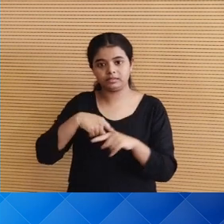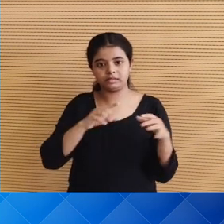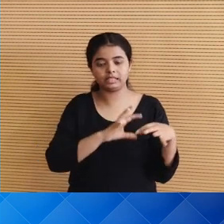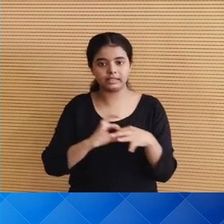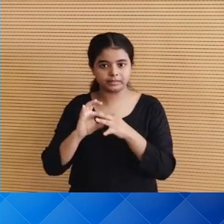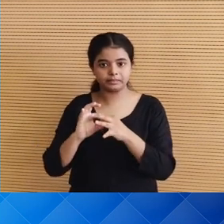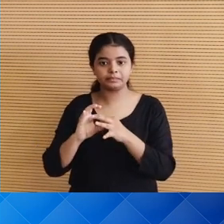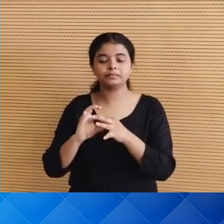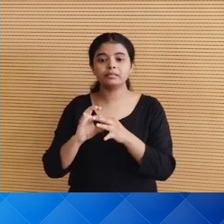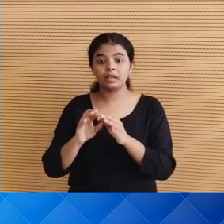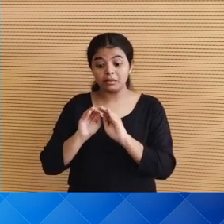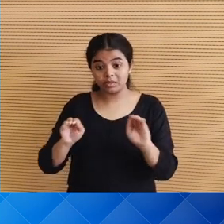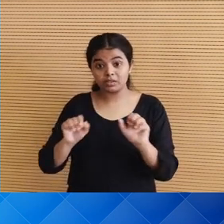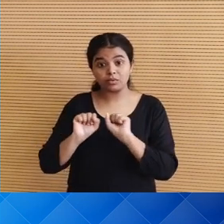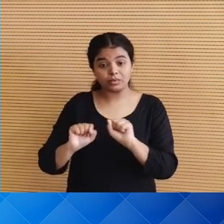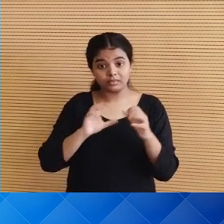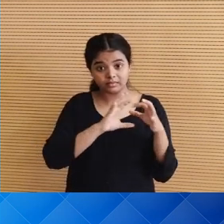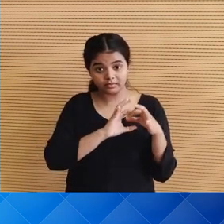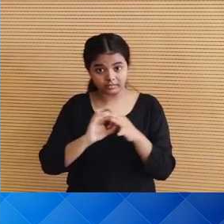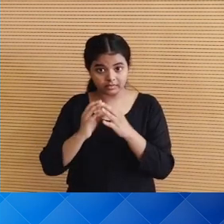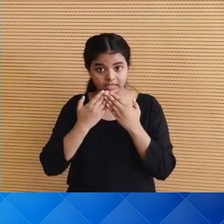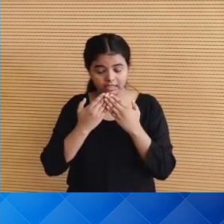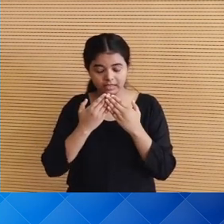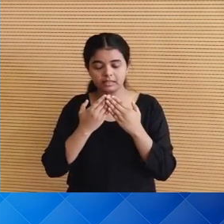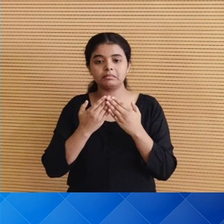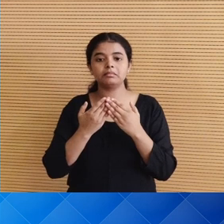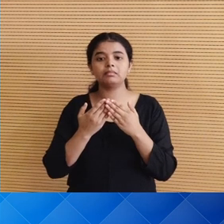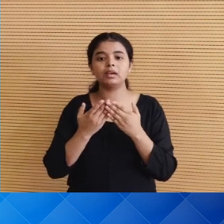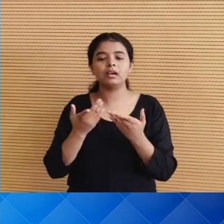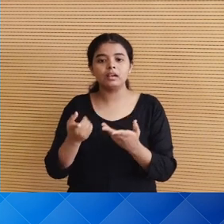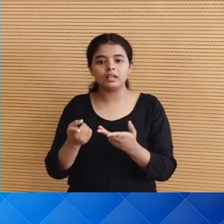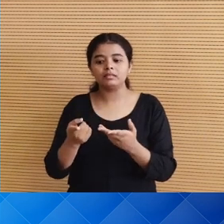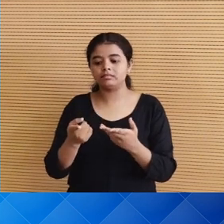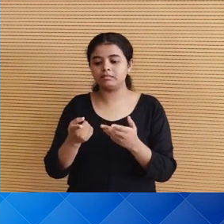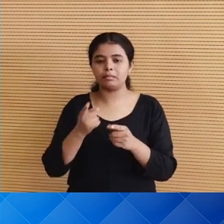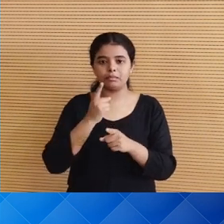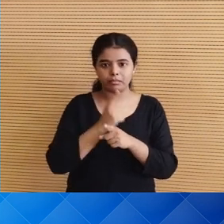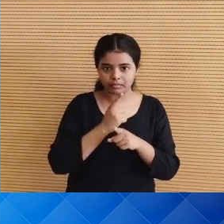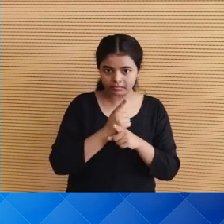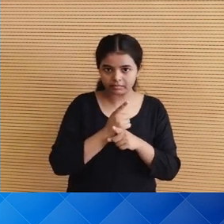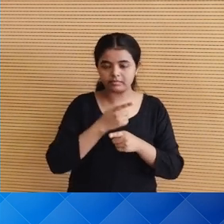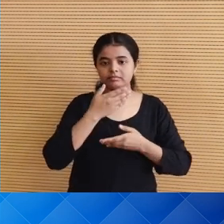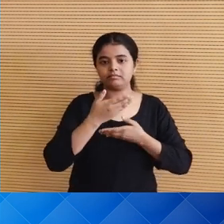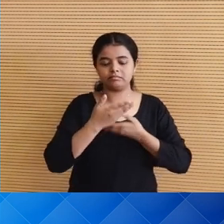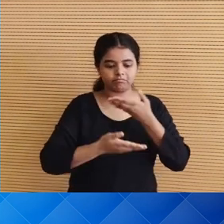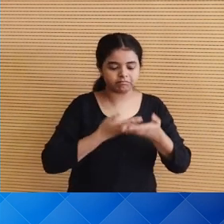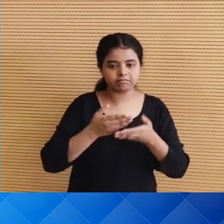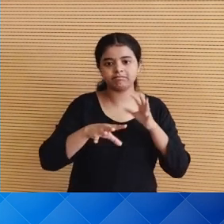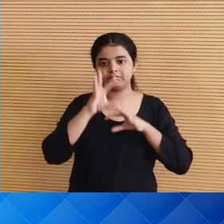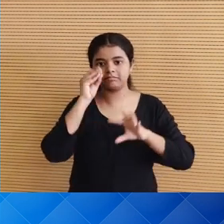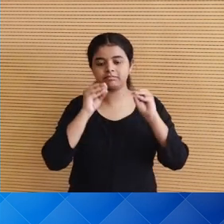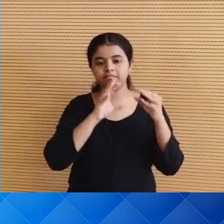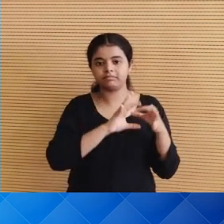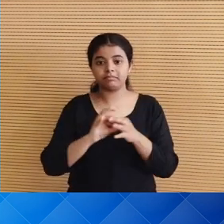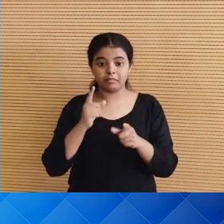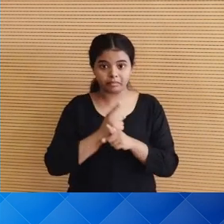way, in a proper way, it is very important that pedagogy or teaching learning process is well planned. There